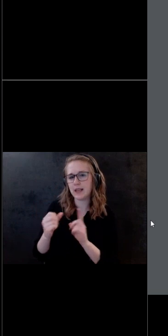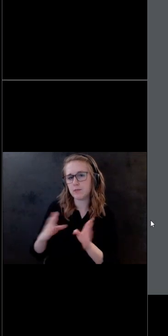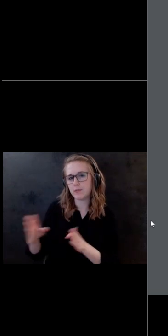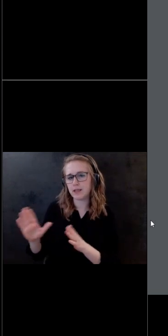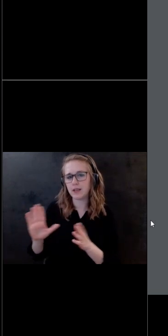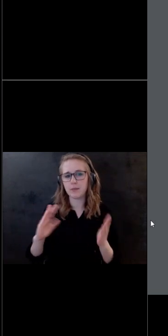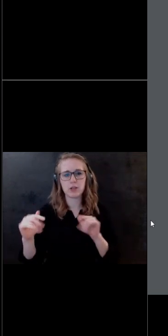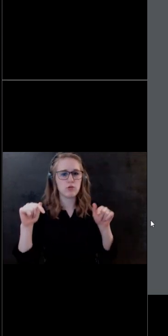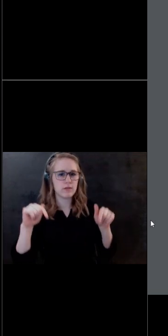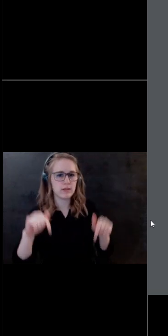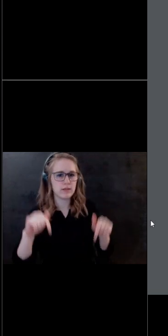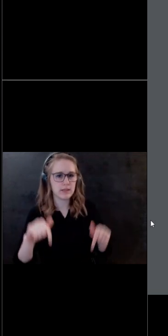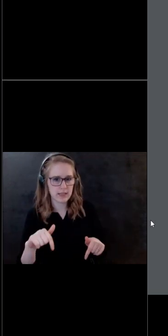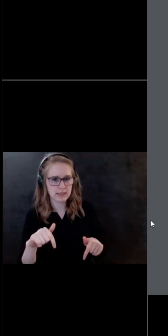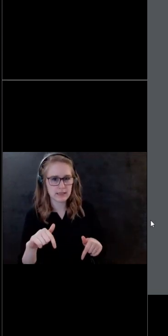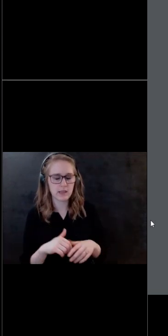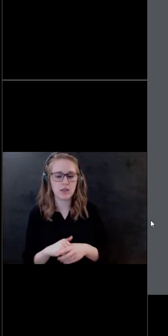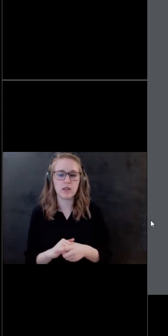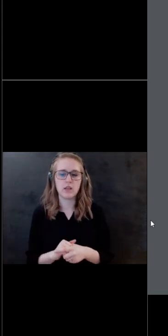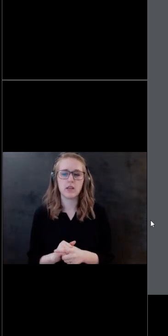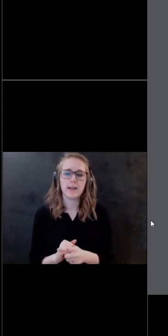this one,